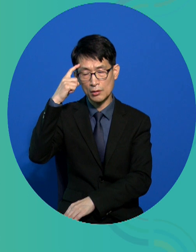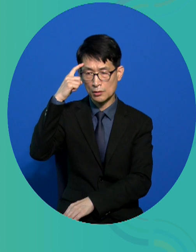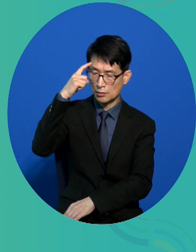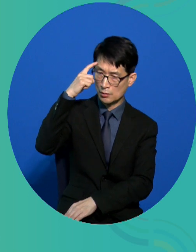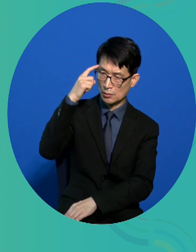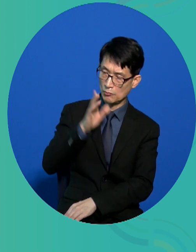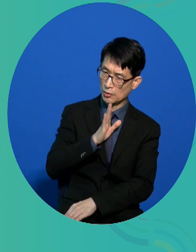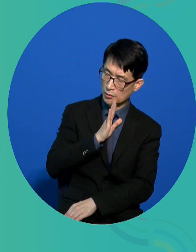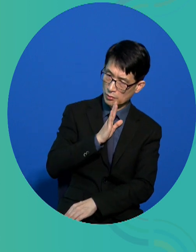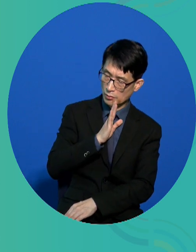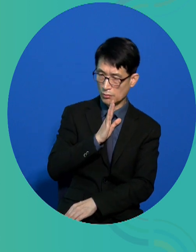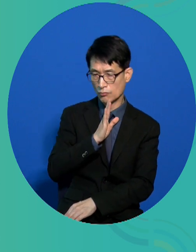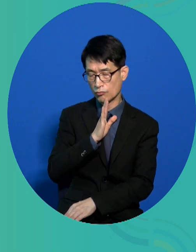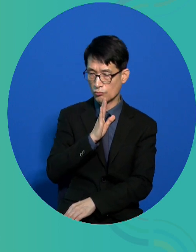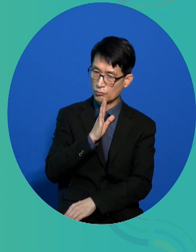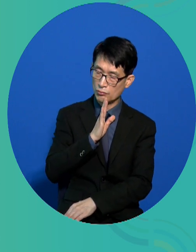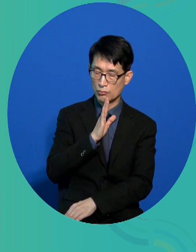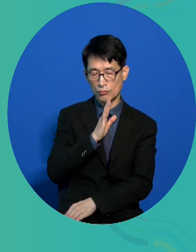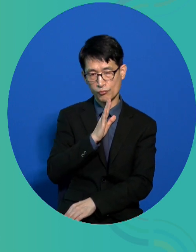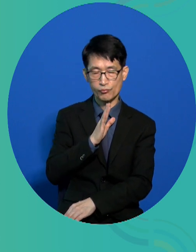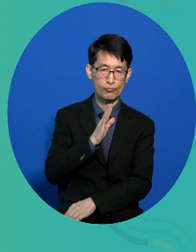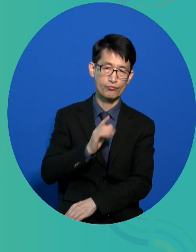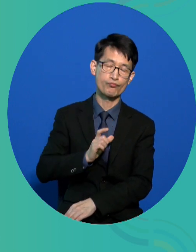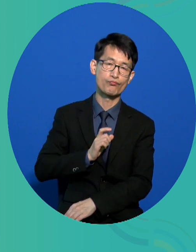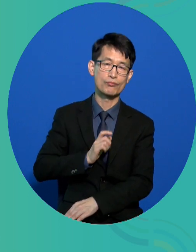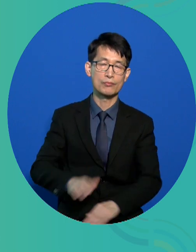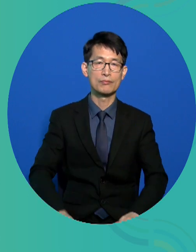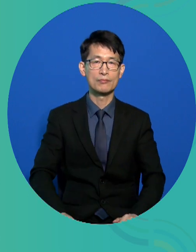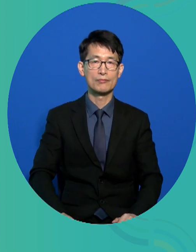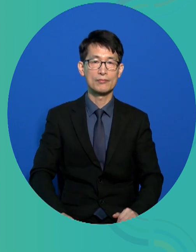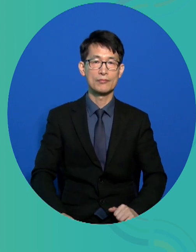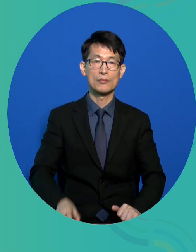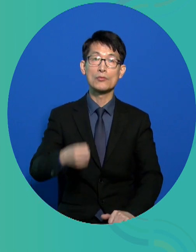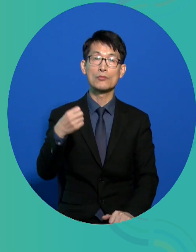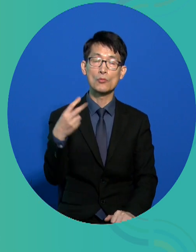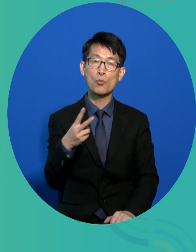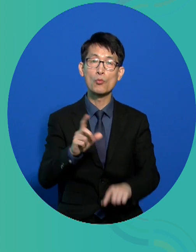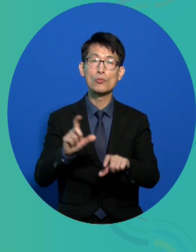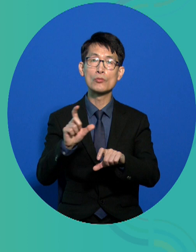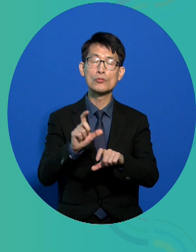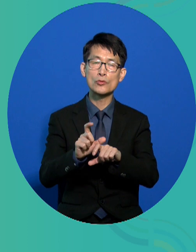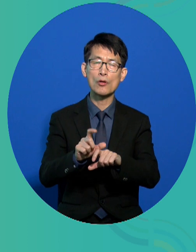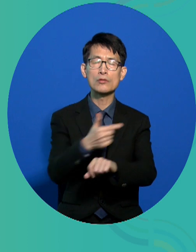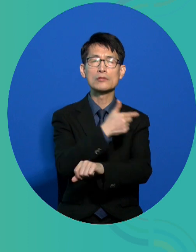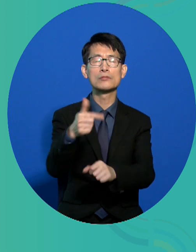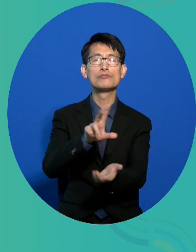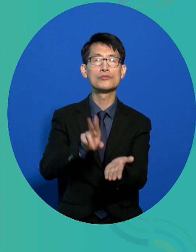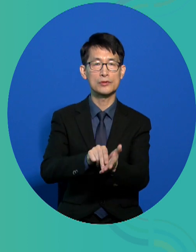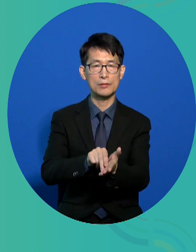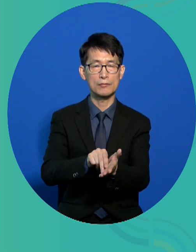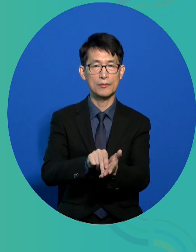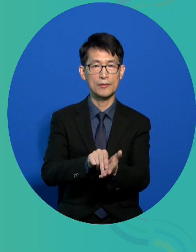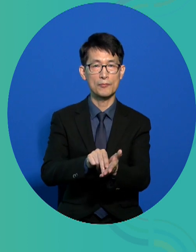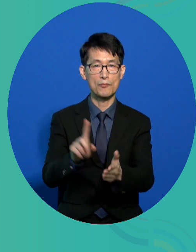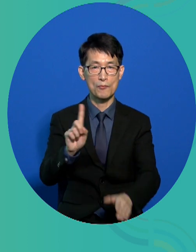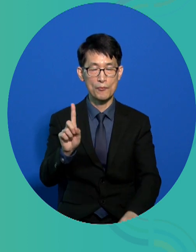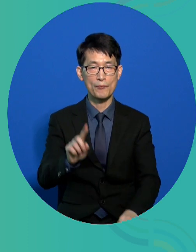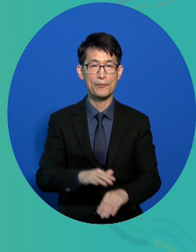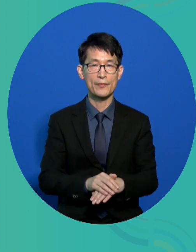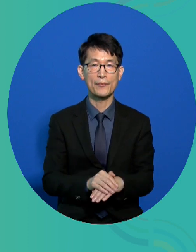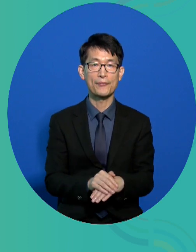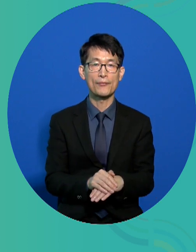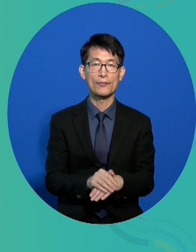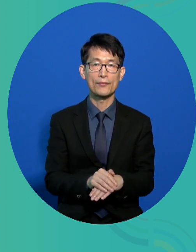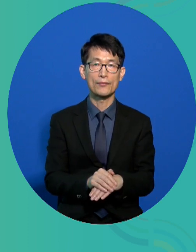seems to be an overall failure because even the people who are in charge were skeptical about the effectiveness of the